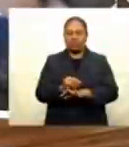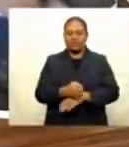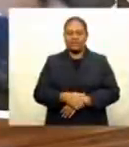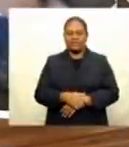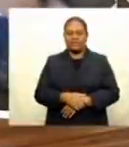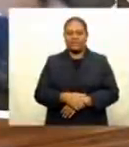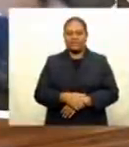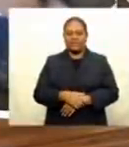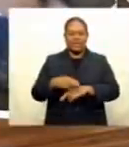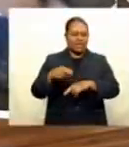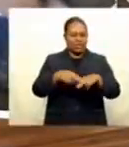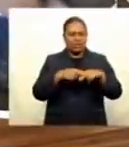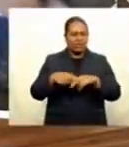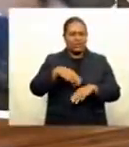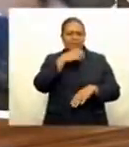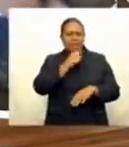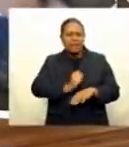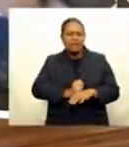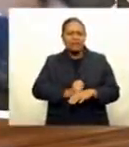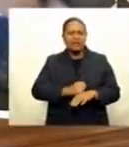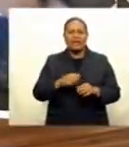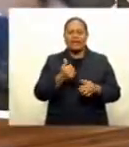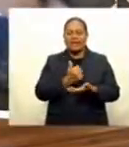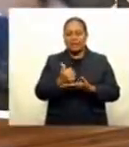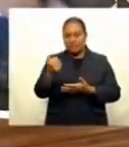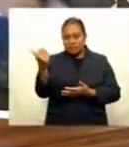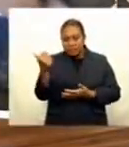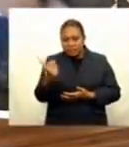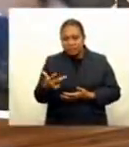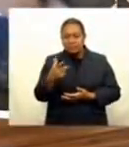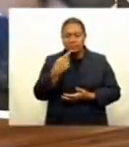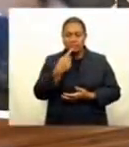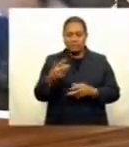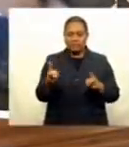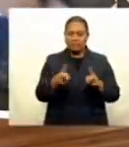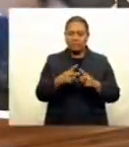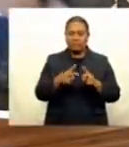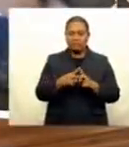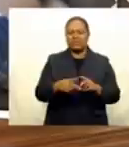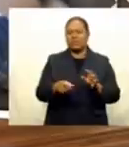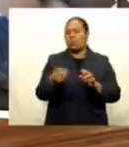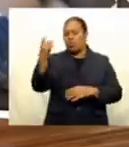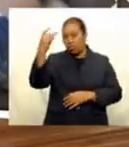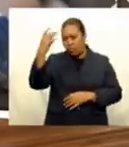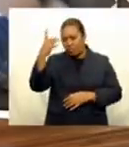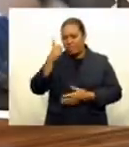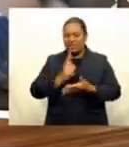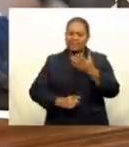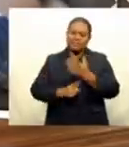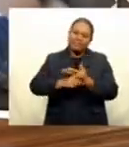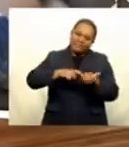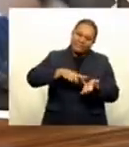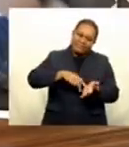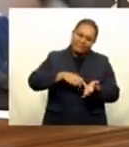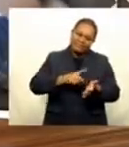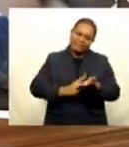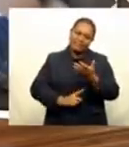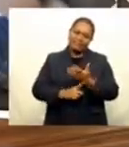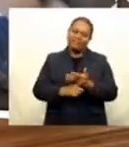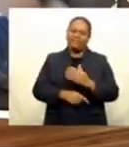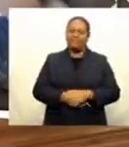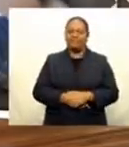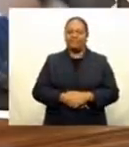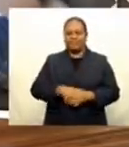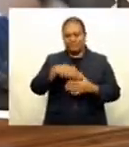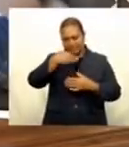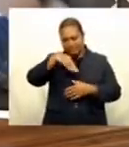COVID-19. Fijian-born Wallabies number 8 Isi Naisarani bagged a double for the Rebels in a thrilling Super Rugby Trans-Tasman clash against the